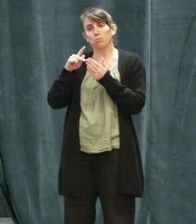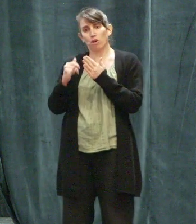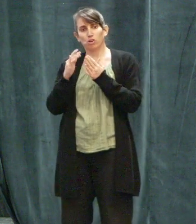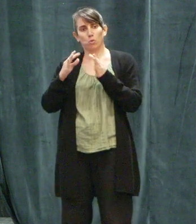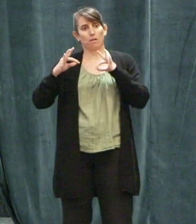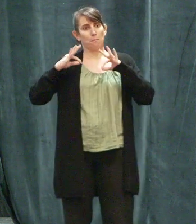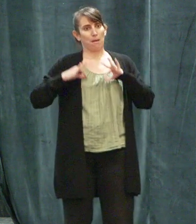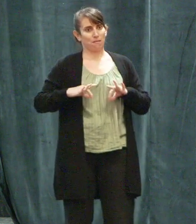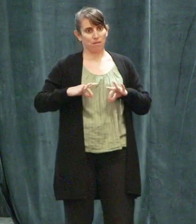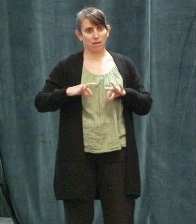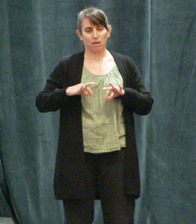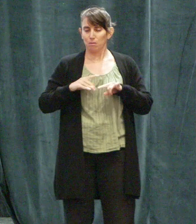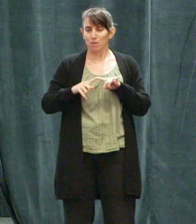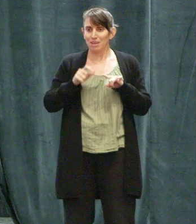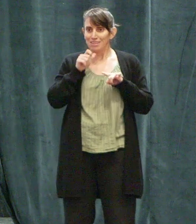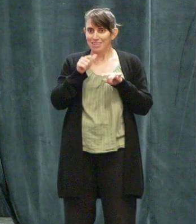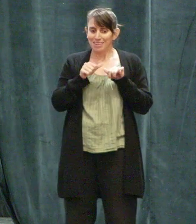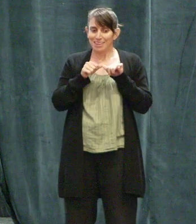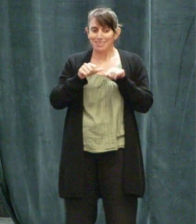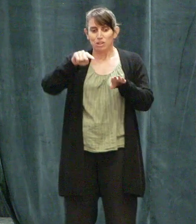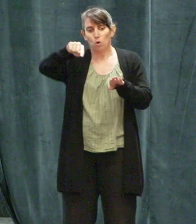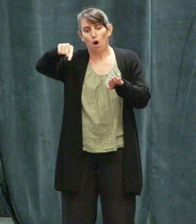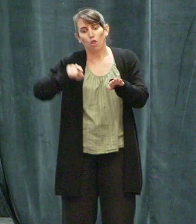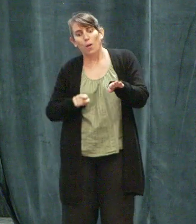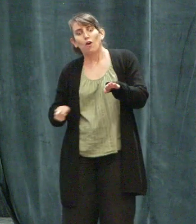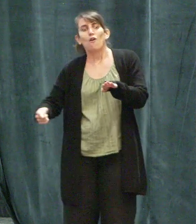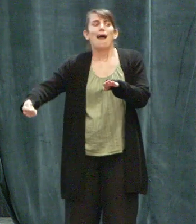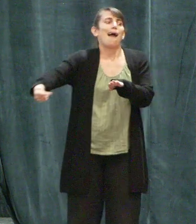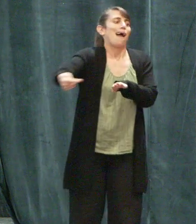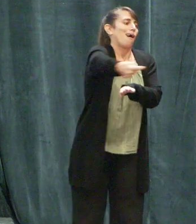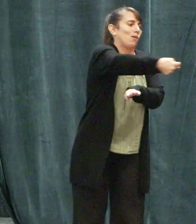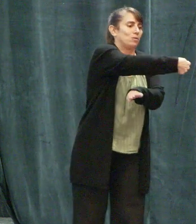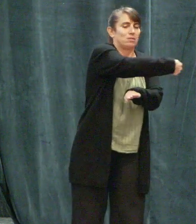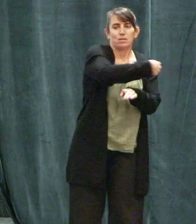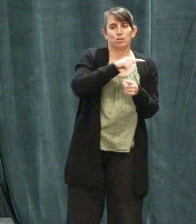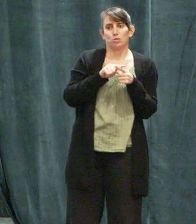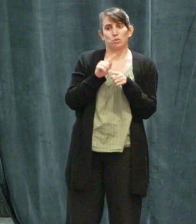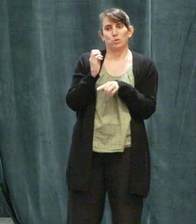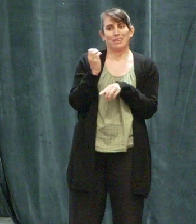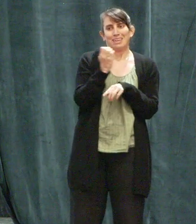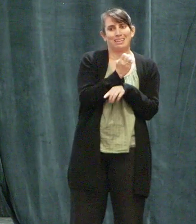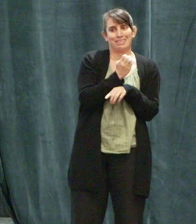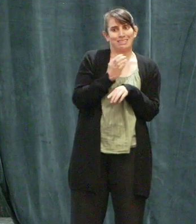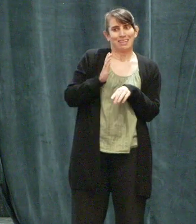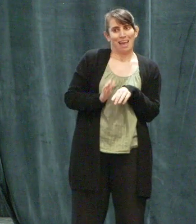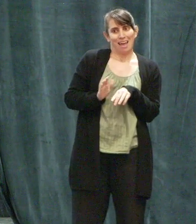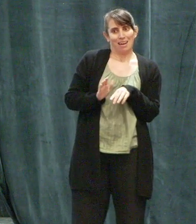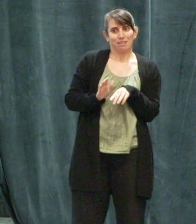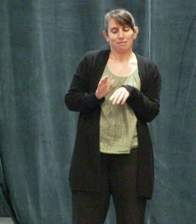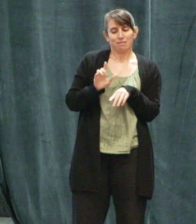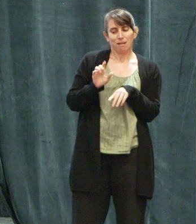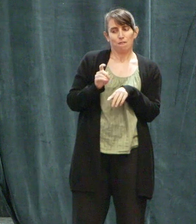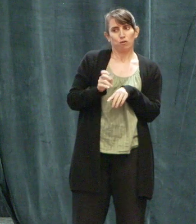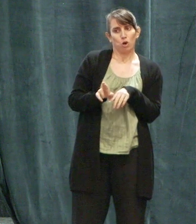But it doesn't continue around the Lower Manhattan area and over to the east side of Lower Manhattan, just to clarify that.